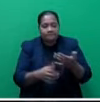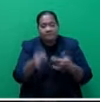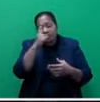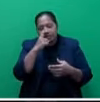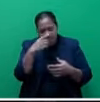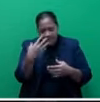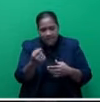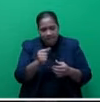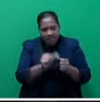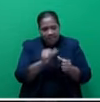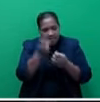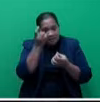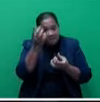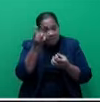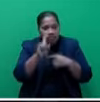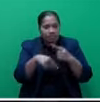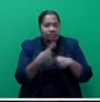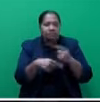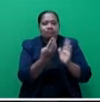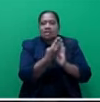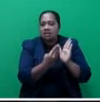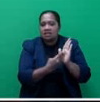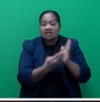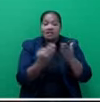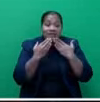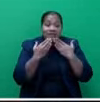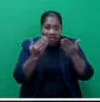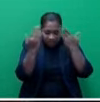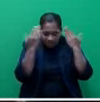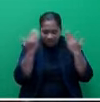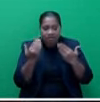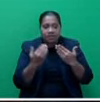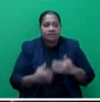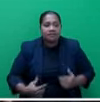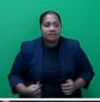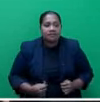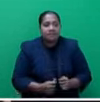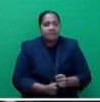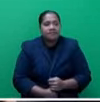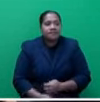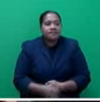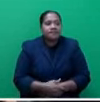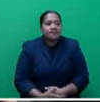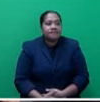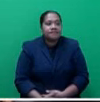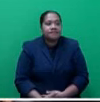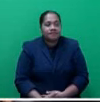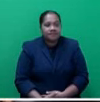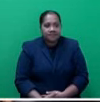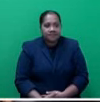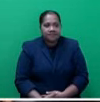a better information about the bill. Thank you, Mr. Speaker. Thank you, Honourable Leader of the